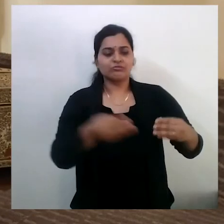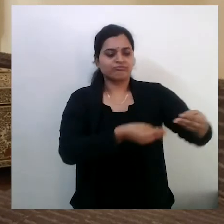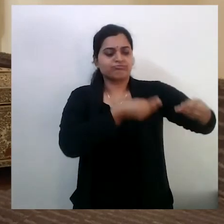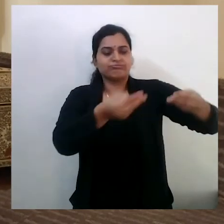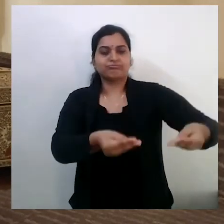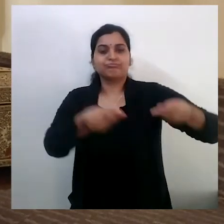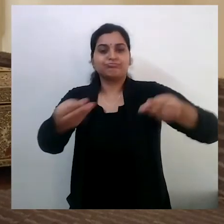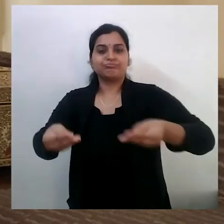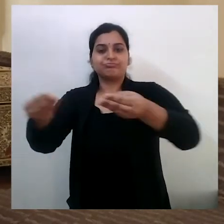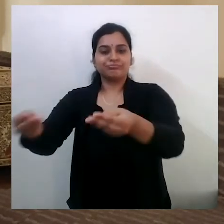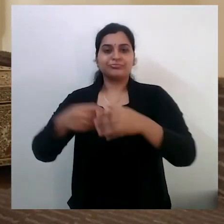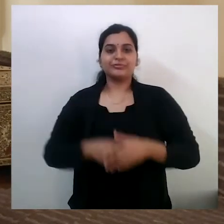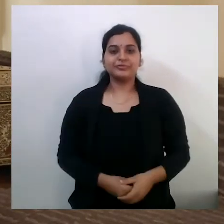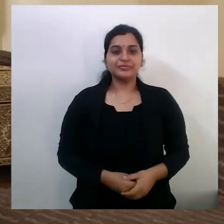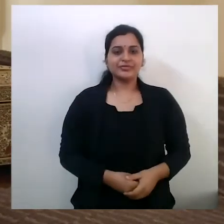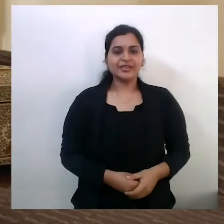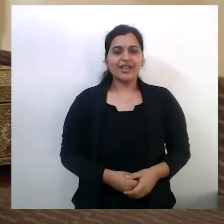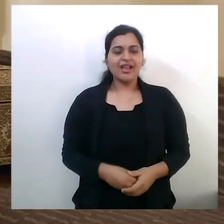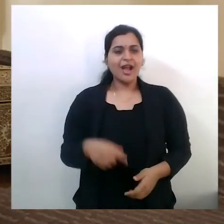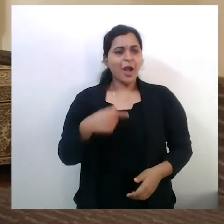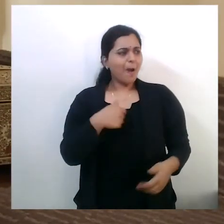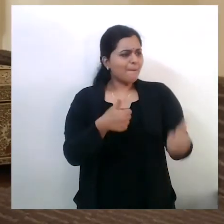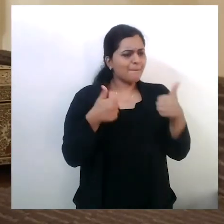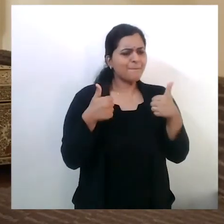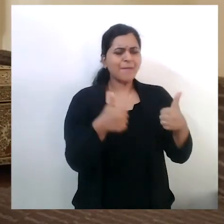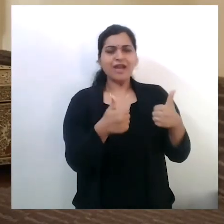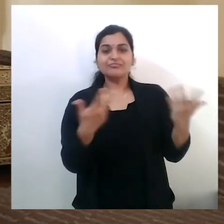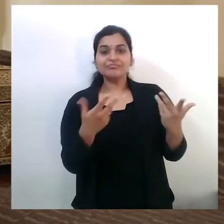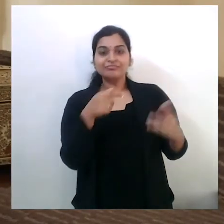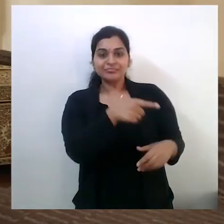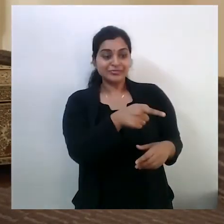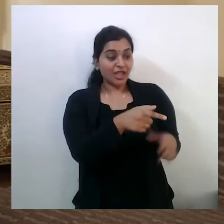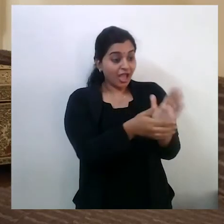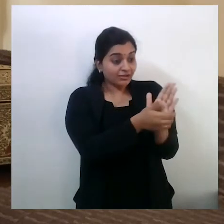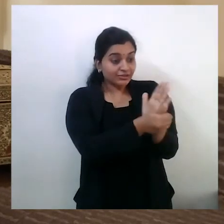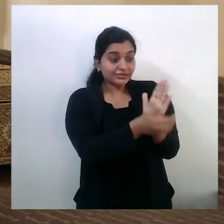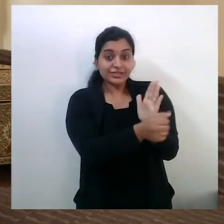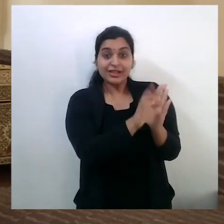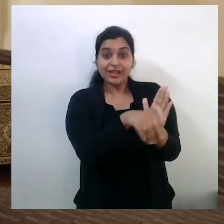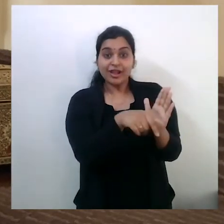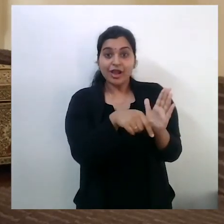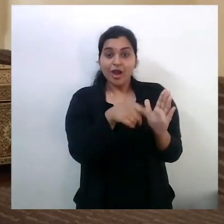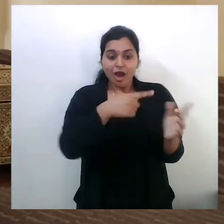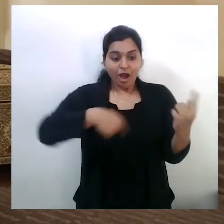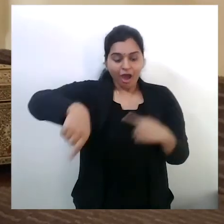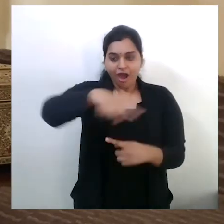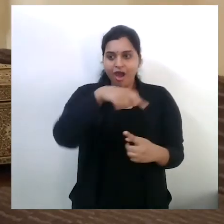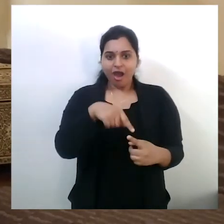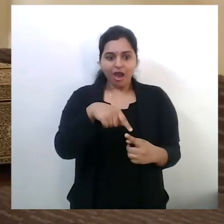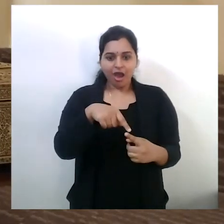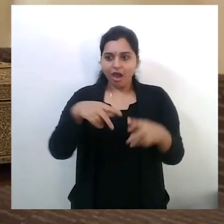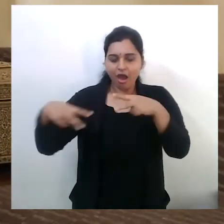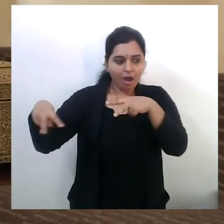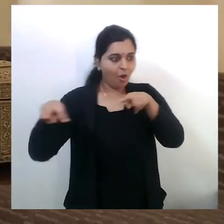generation. I think what also impressed me was his ability to adapt the presentation to